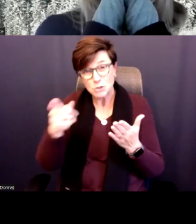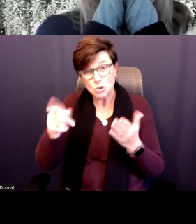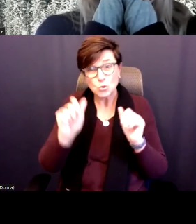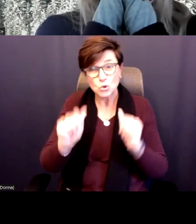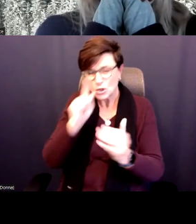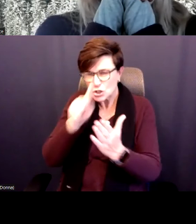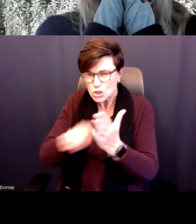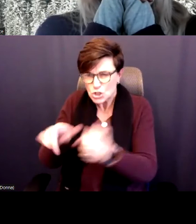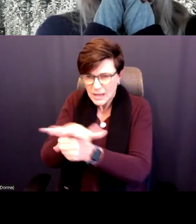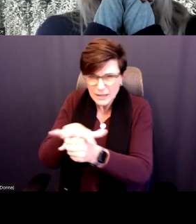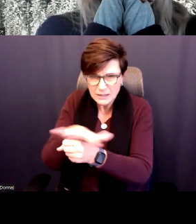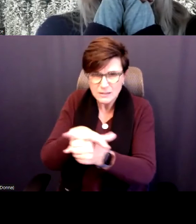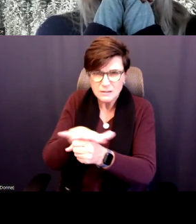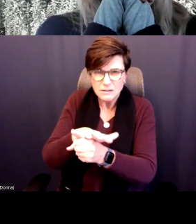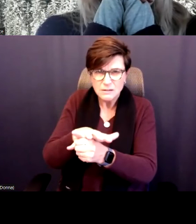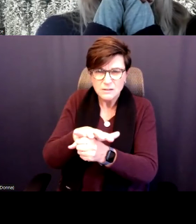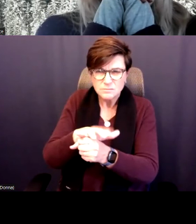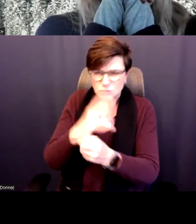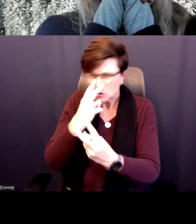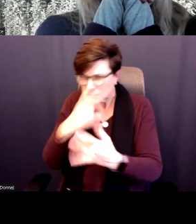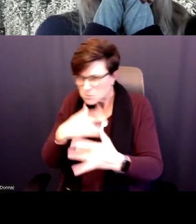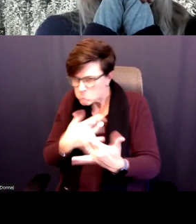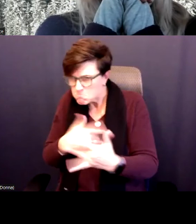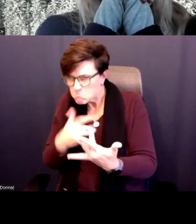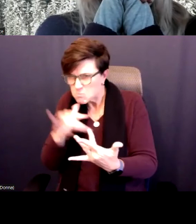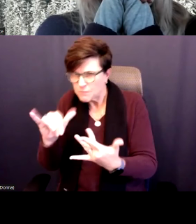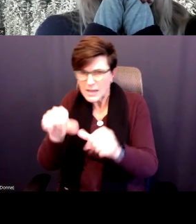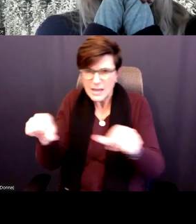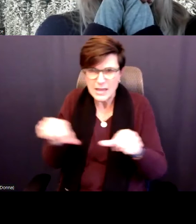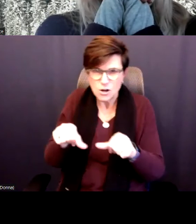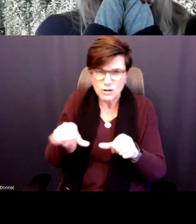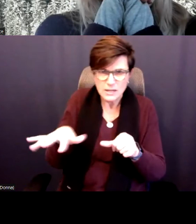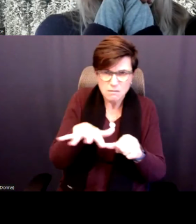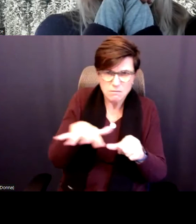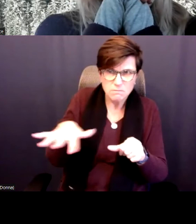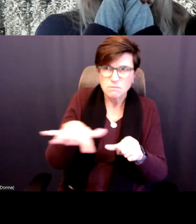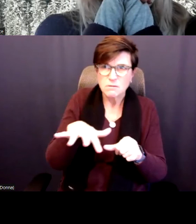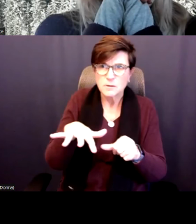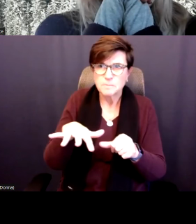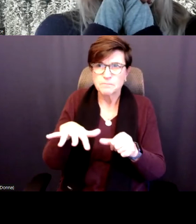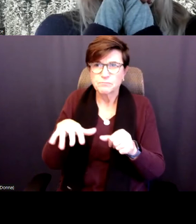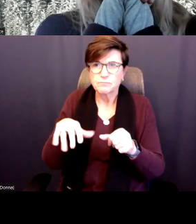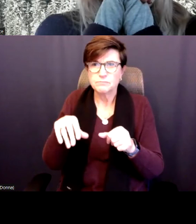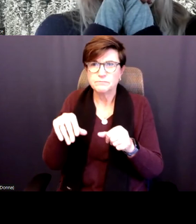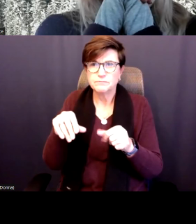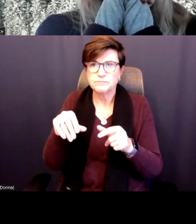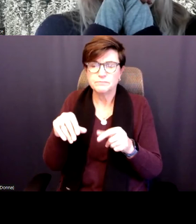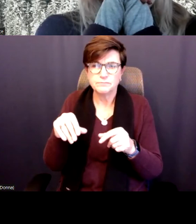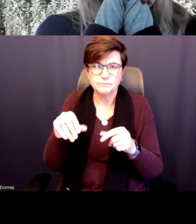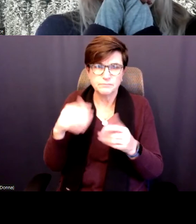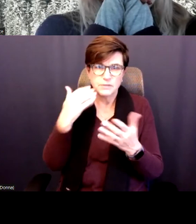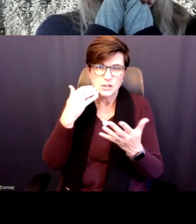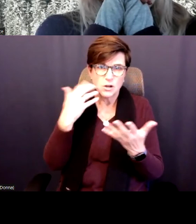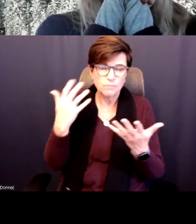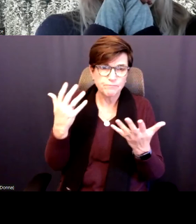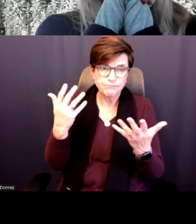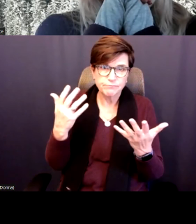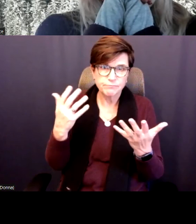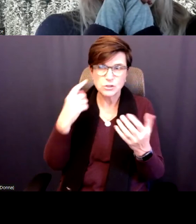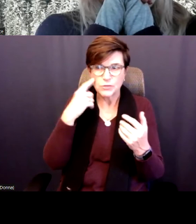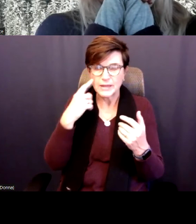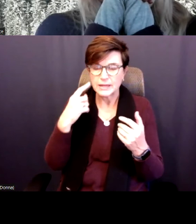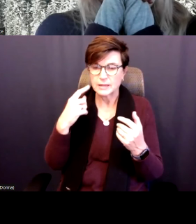on the uniqueness or the under, the how well an organization